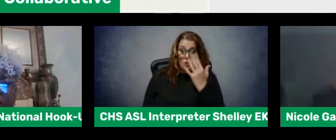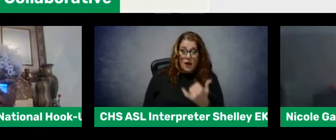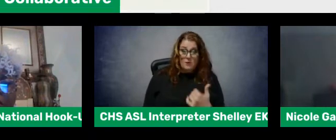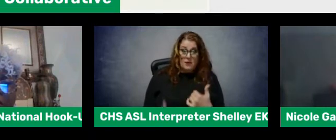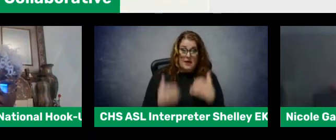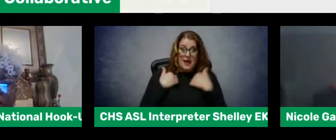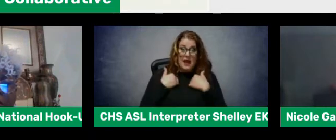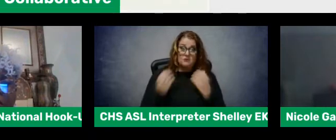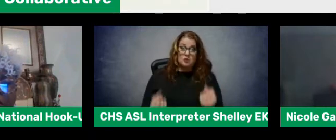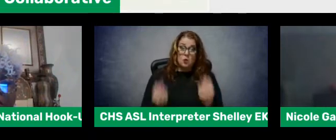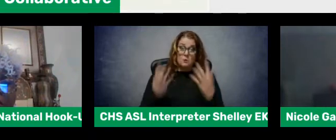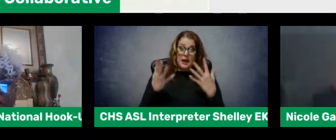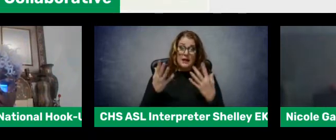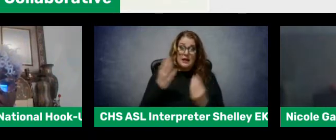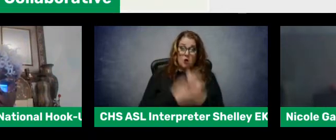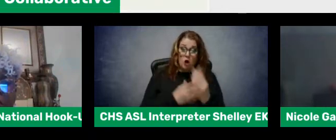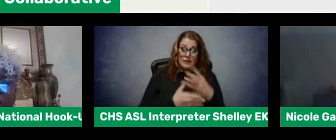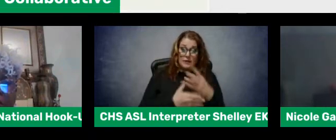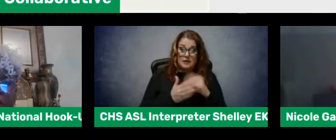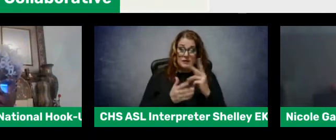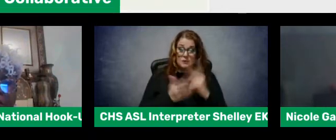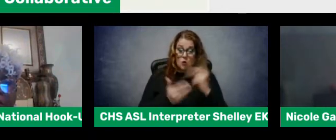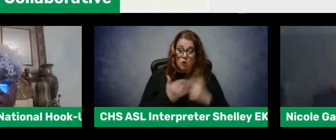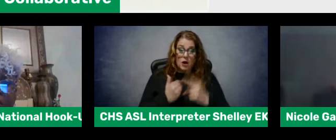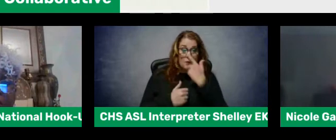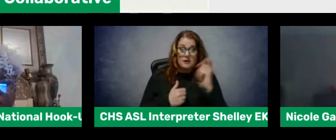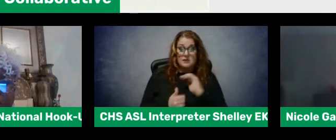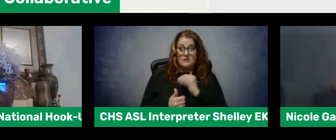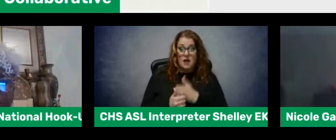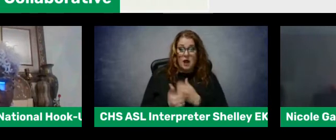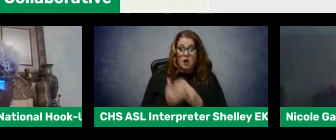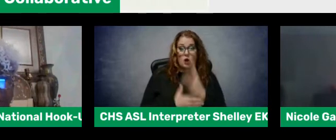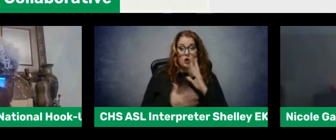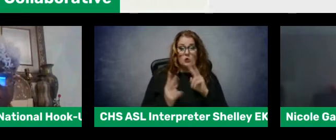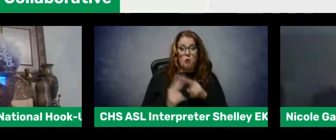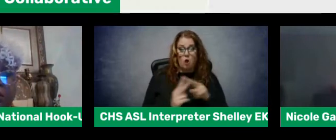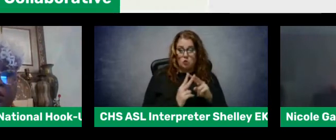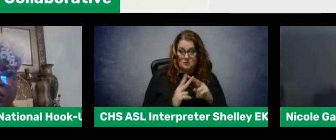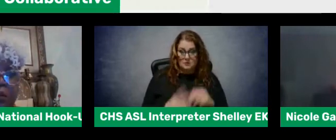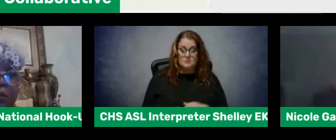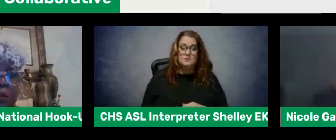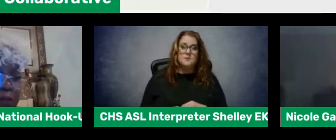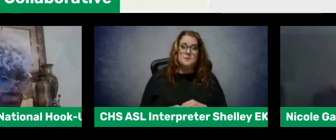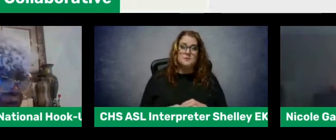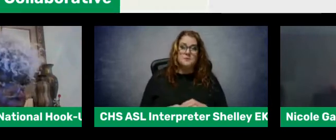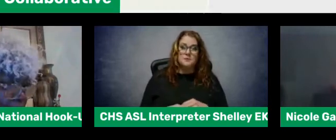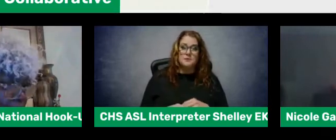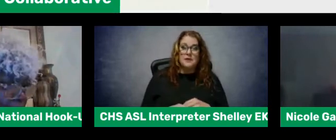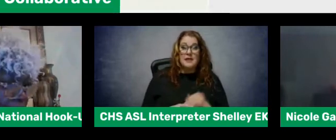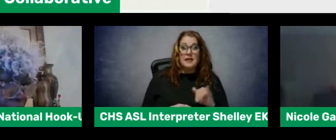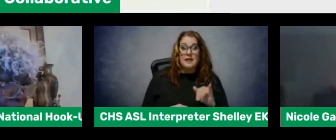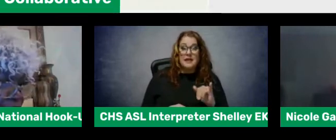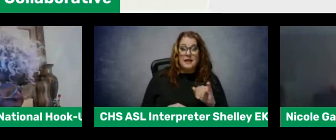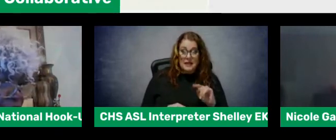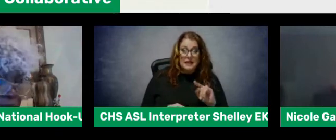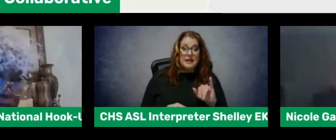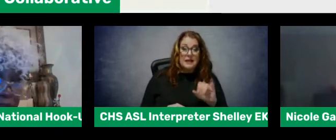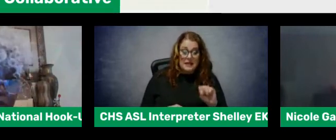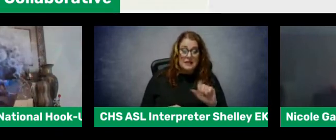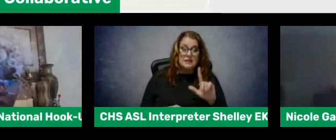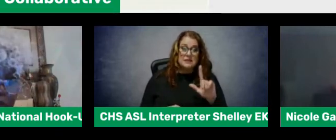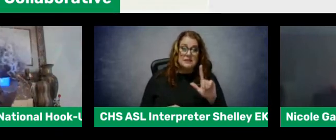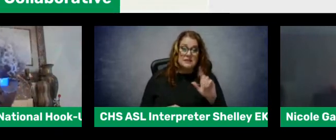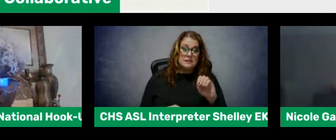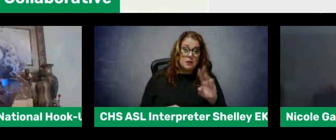have so many gardens in the program is because of our garden partners. It is Lewis University.